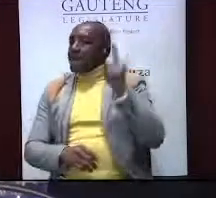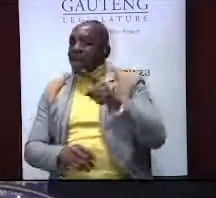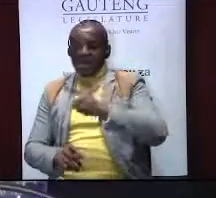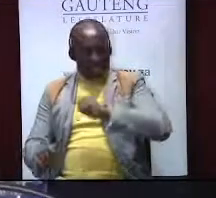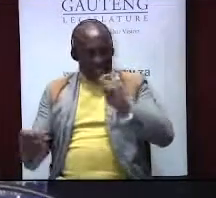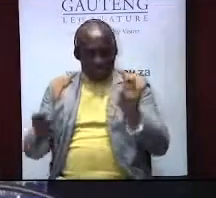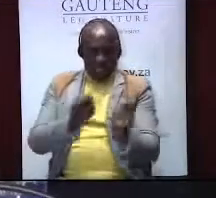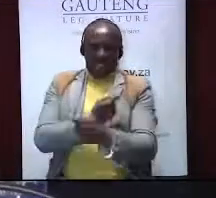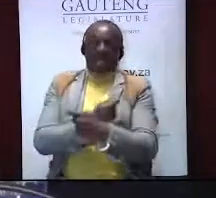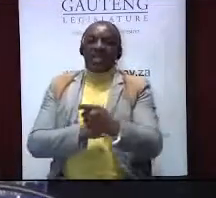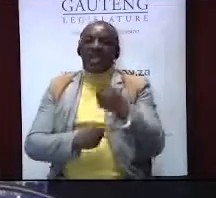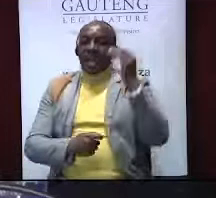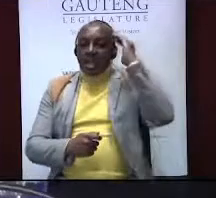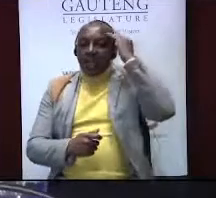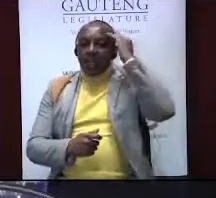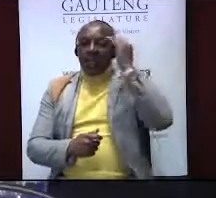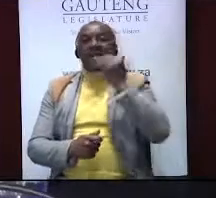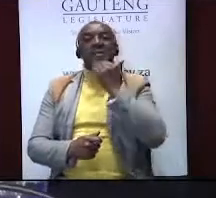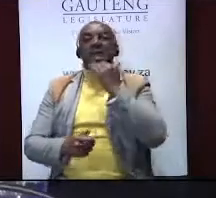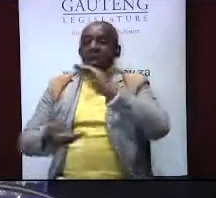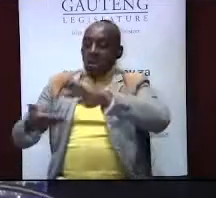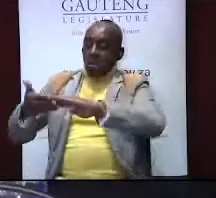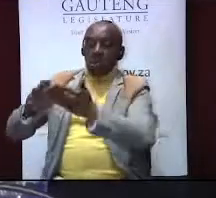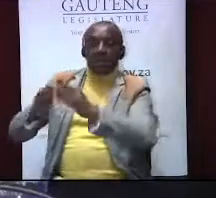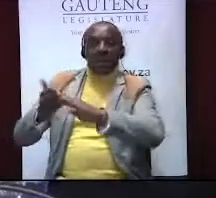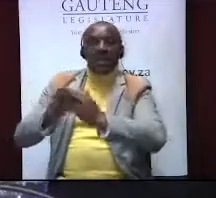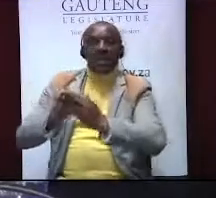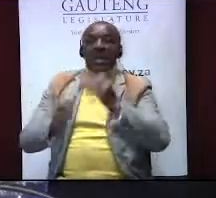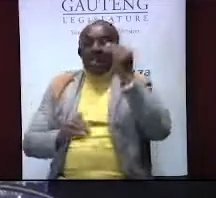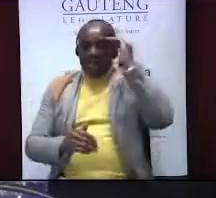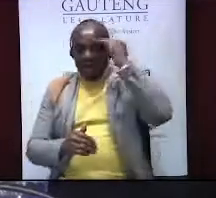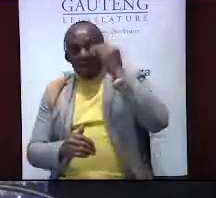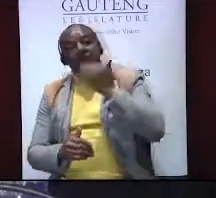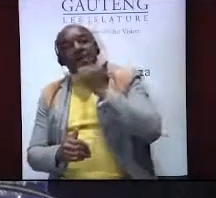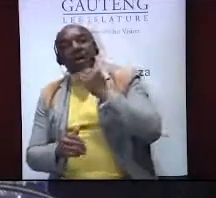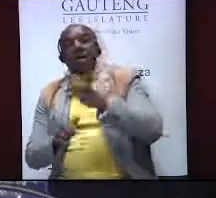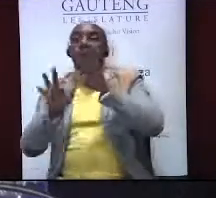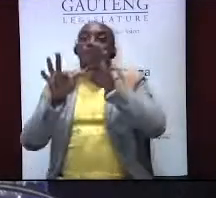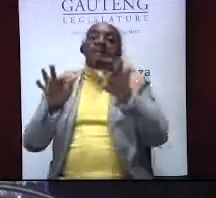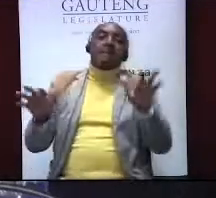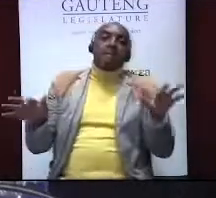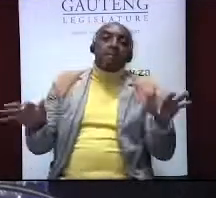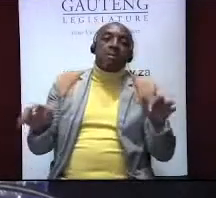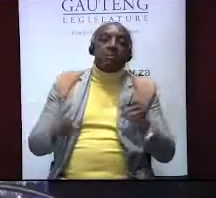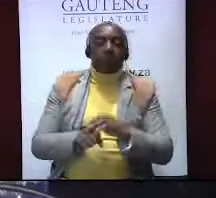the mindset of our communities, the mindset of our people.